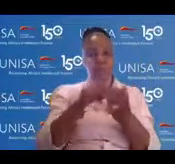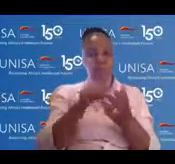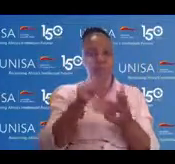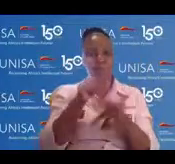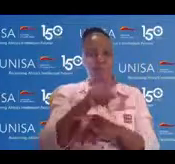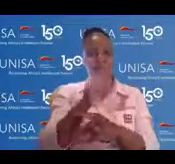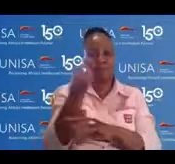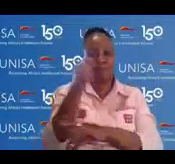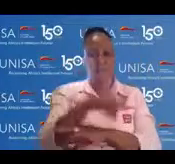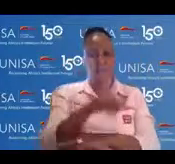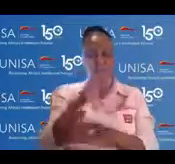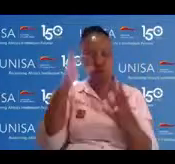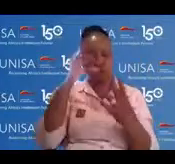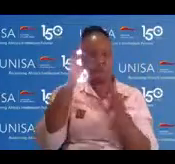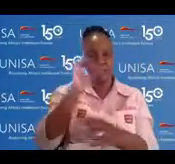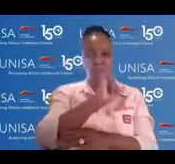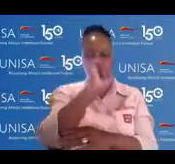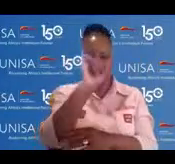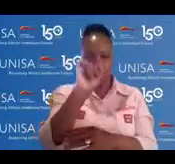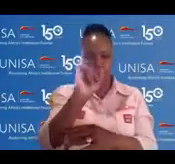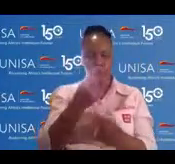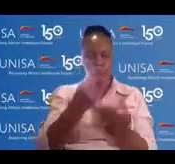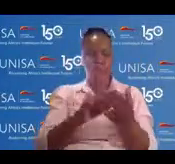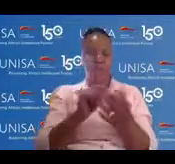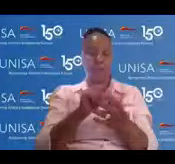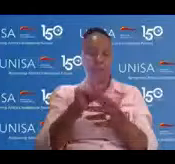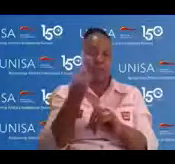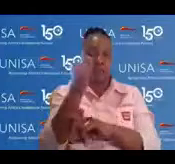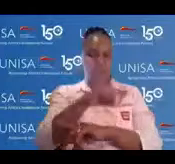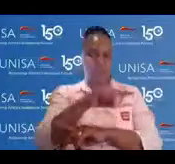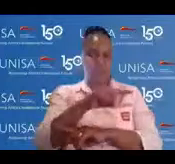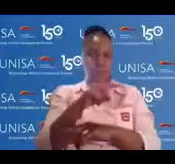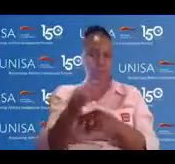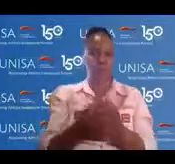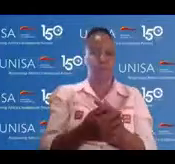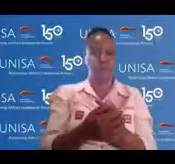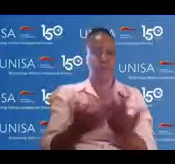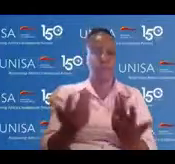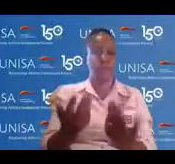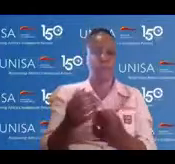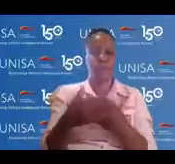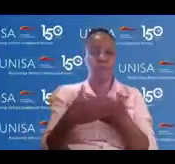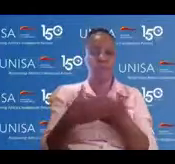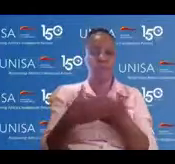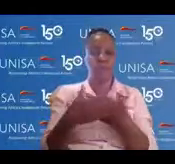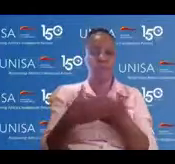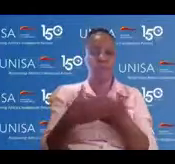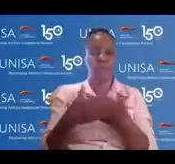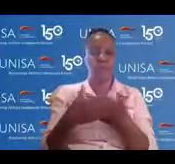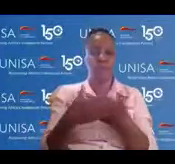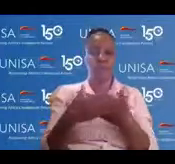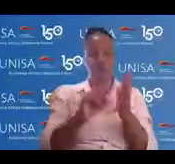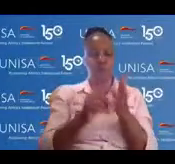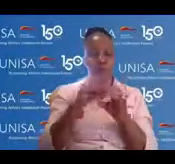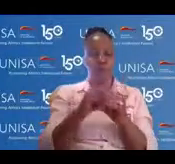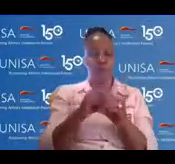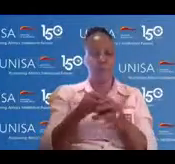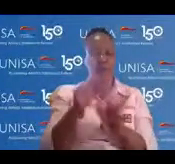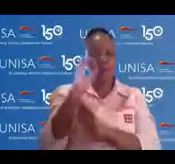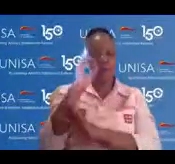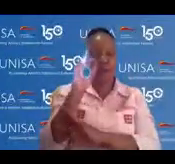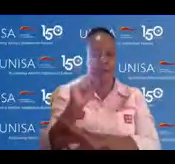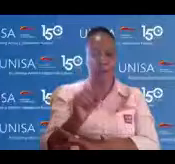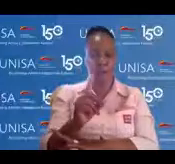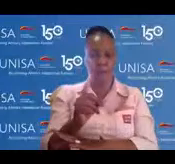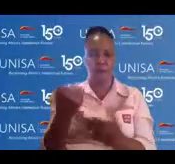select the module that you'll be writing, and this will open up the login screen. So remember, you log in with your